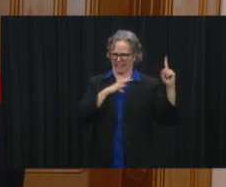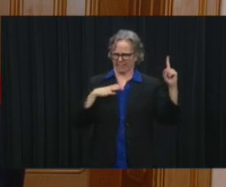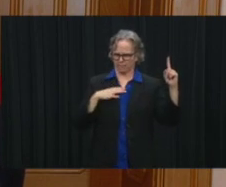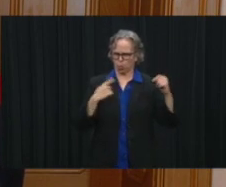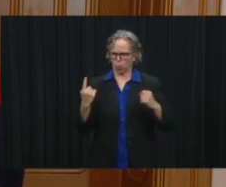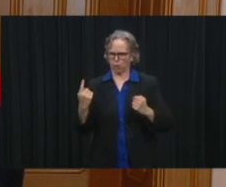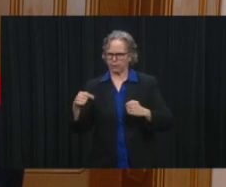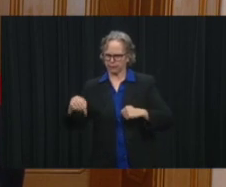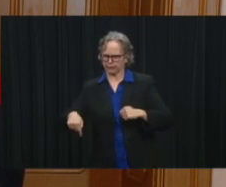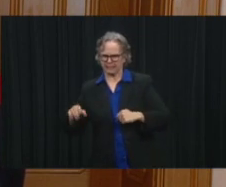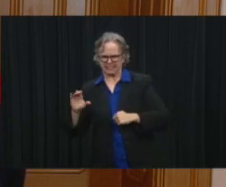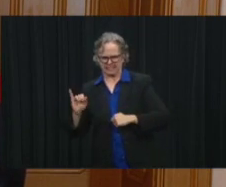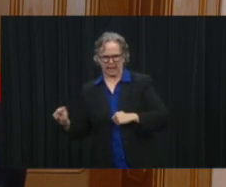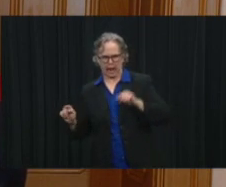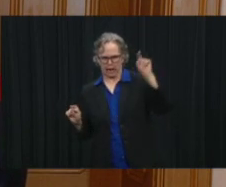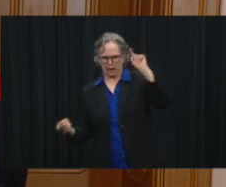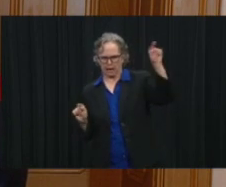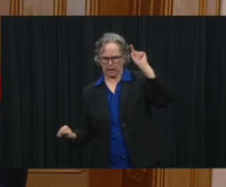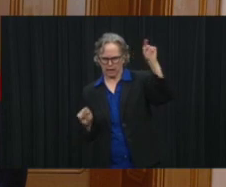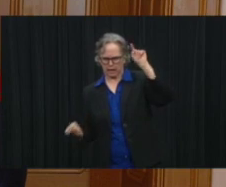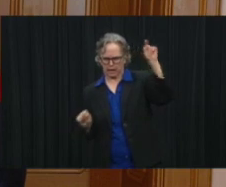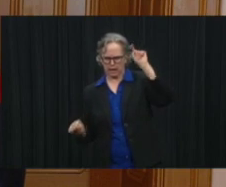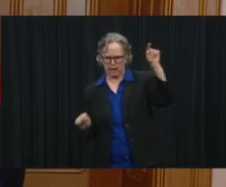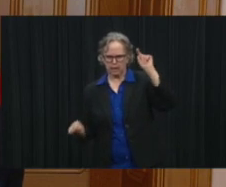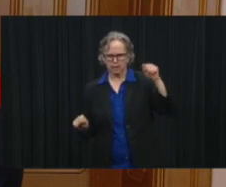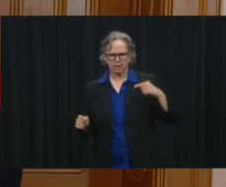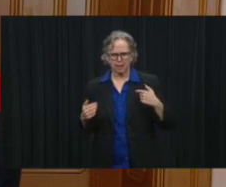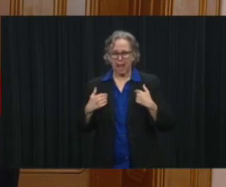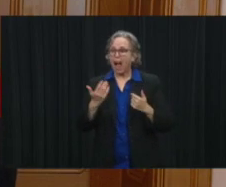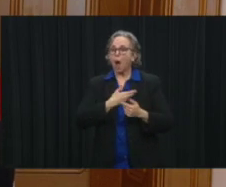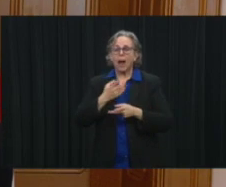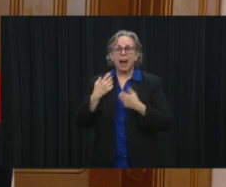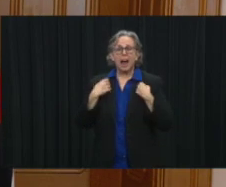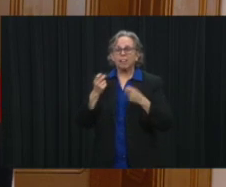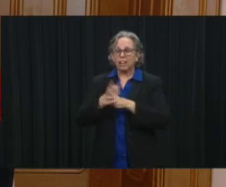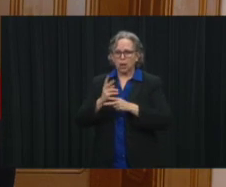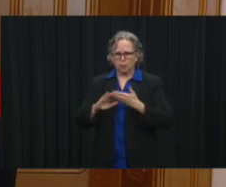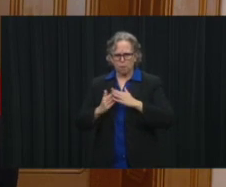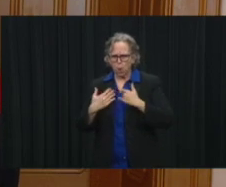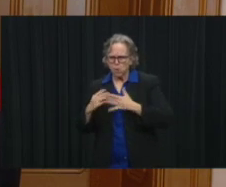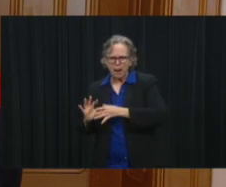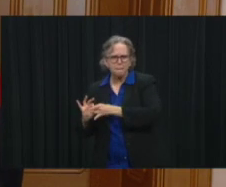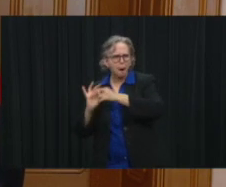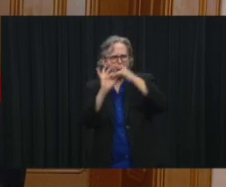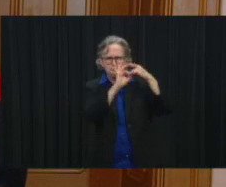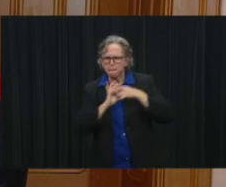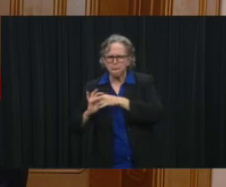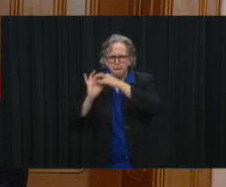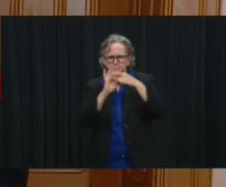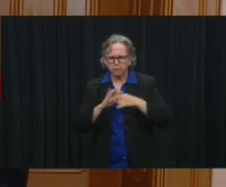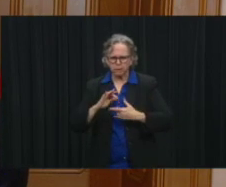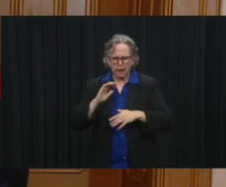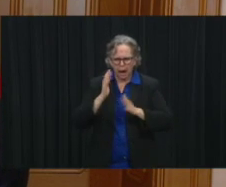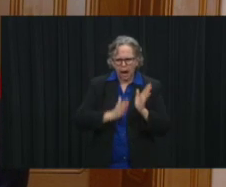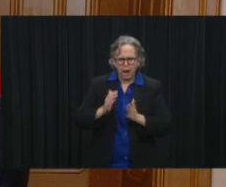we've been in touch with our healthcare community over the last couple of weeks to put this legislation together. This will help.